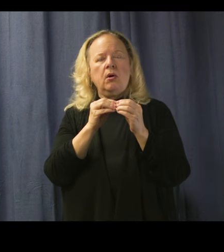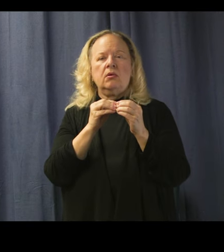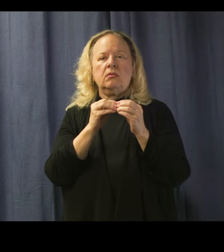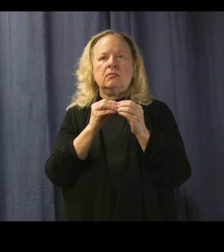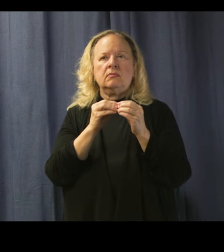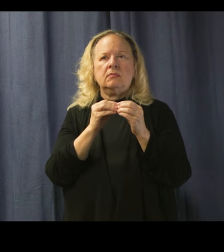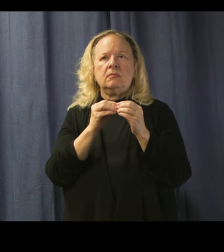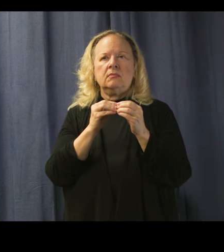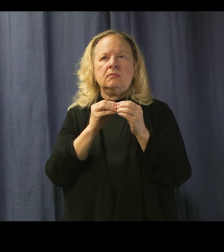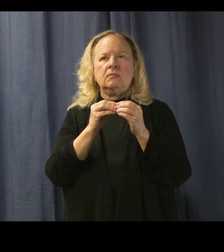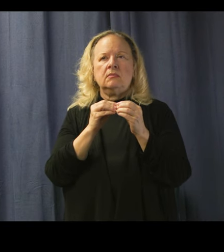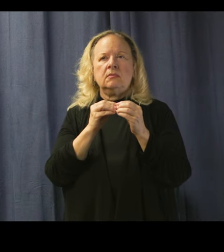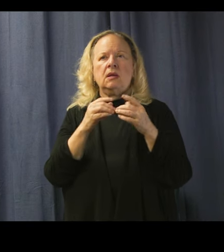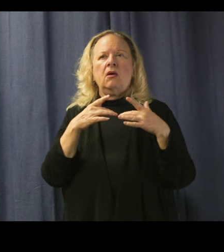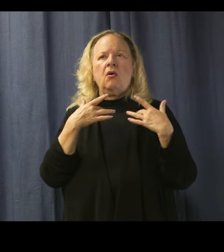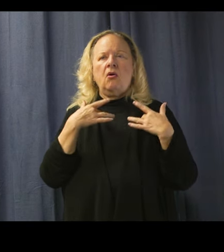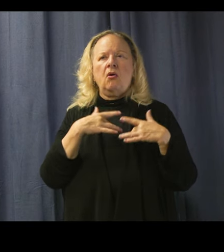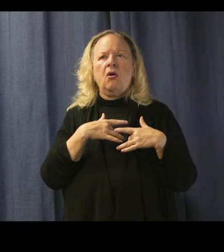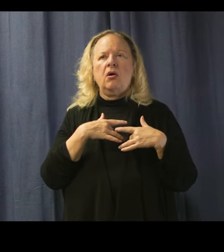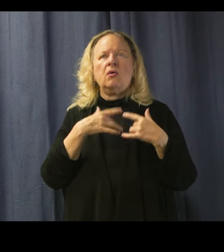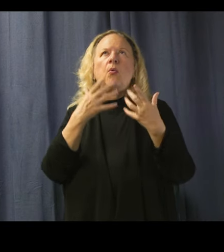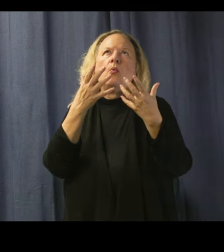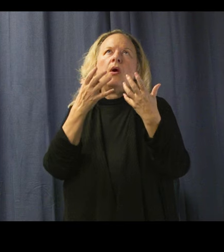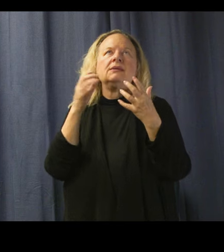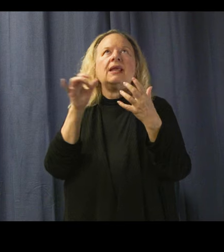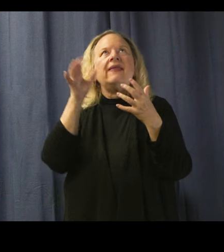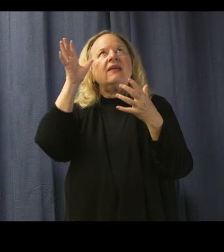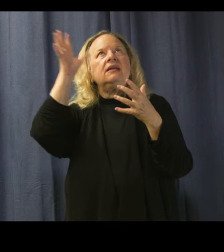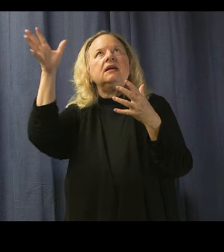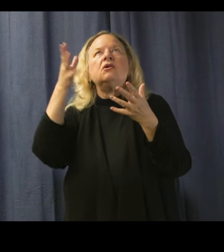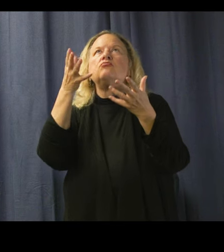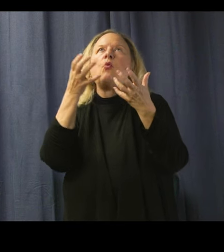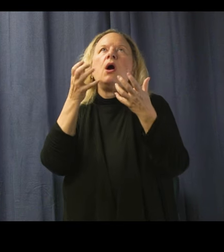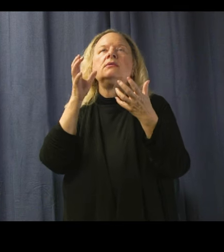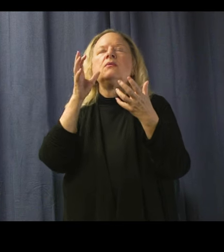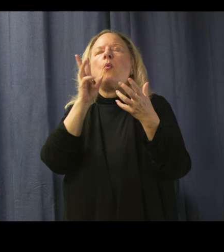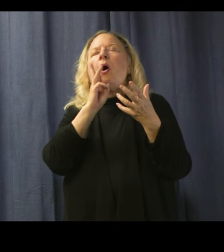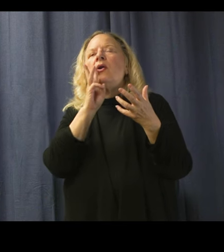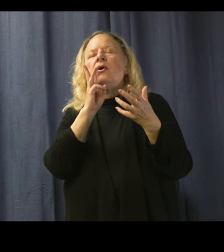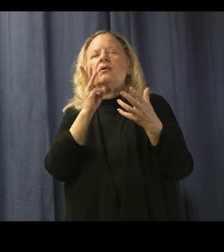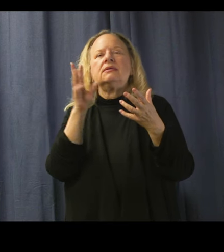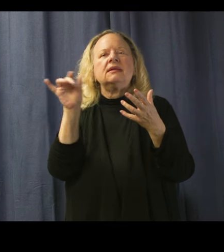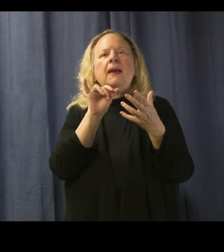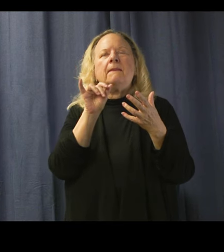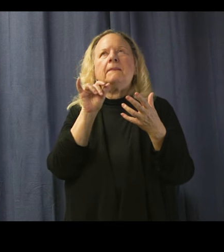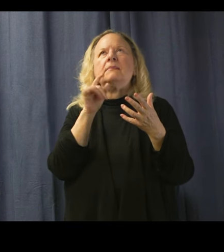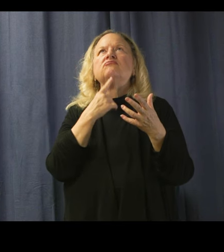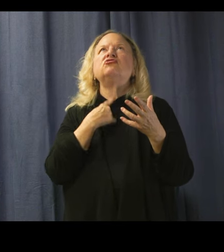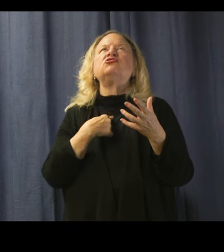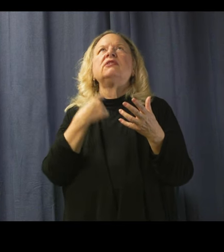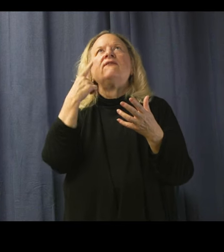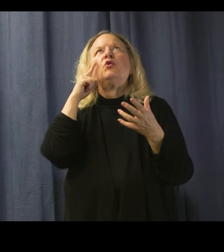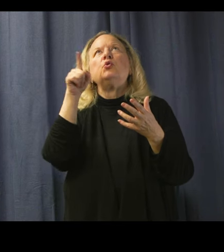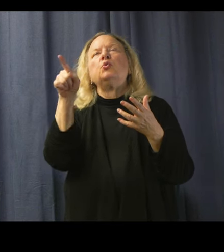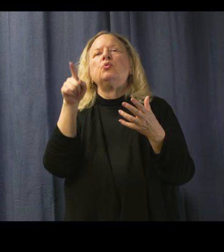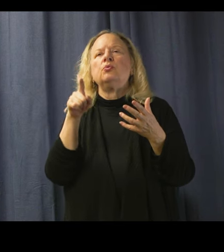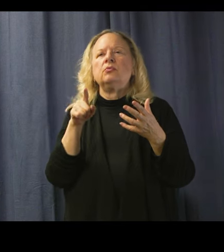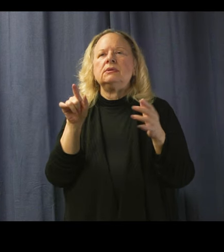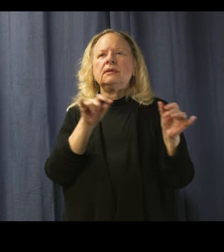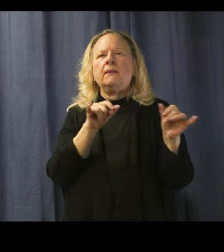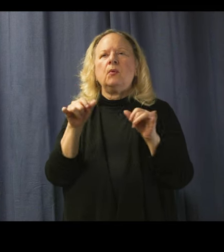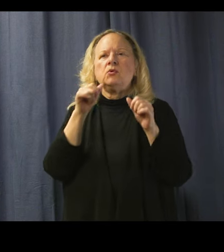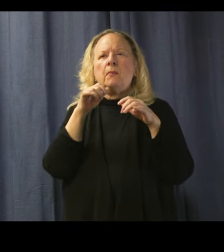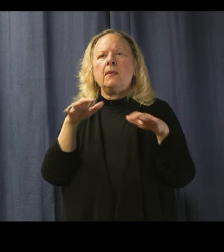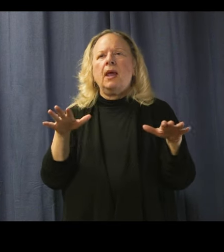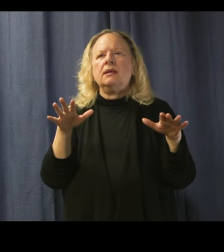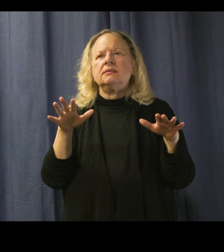in us as the heart pants after the water. We just thank you so much for all that you're doing. And Father, we're so blessed